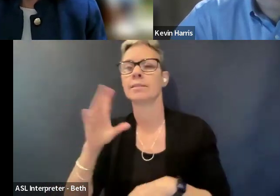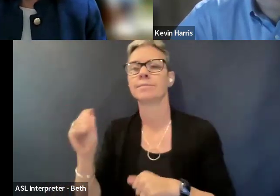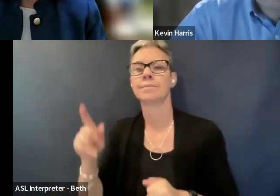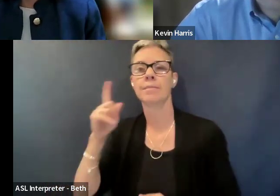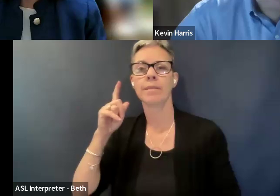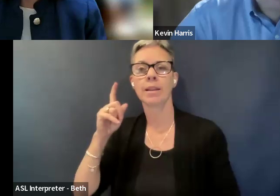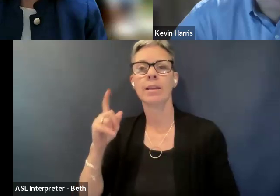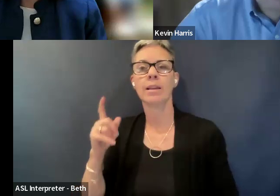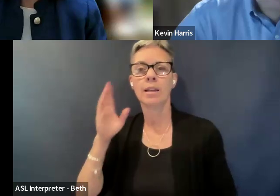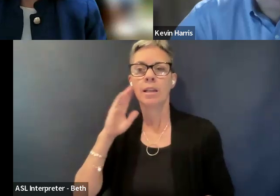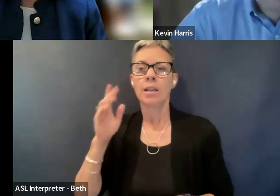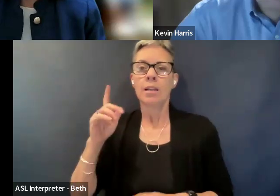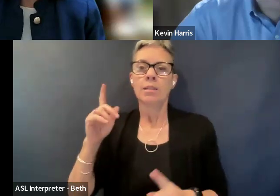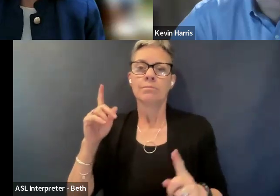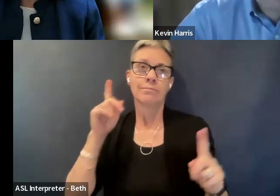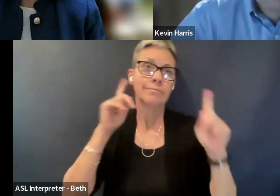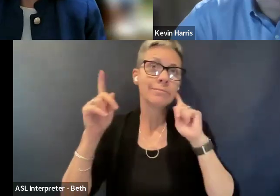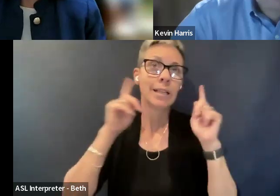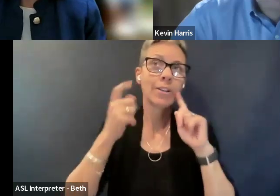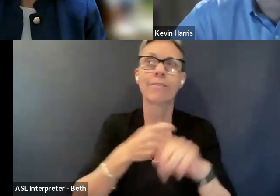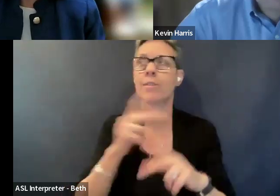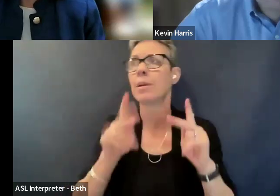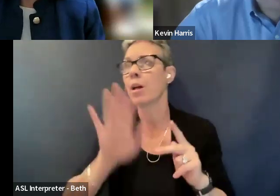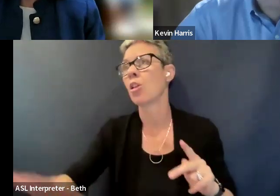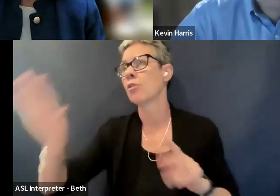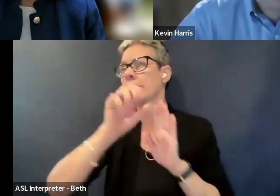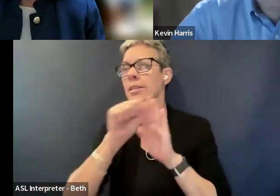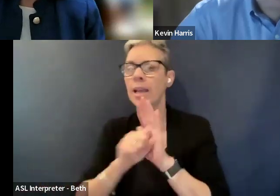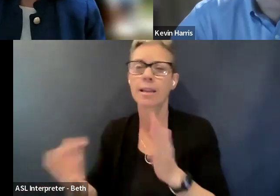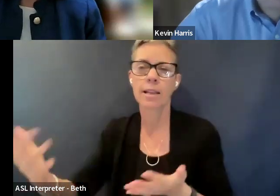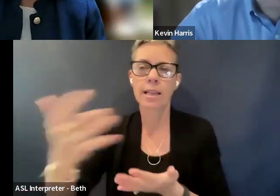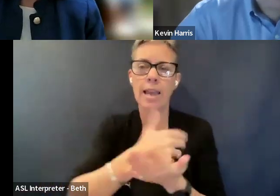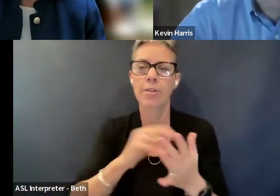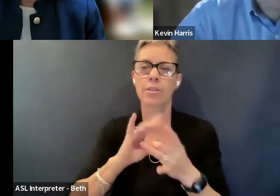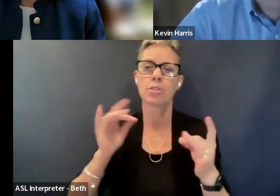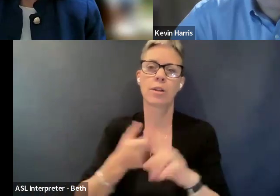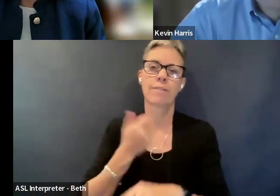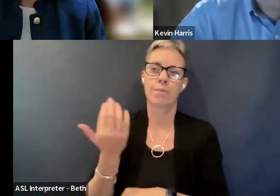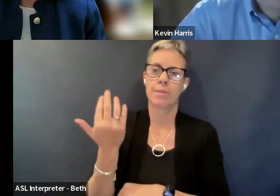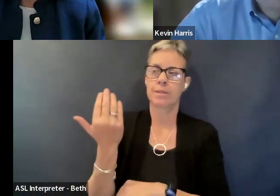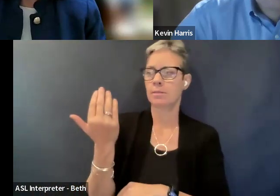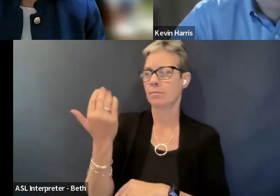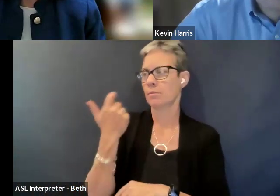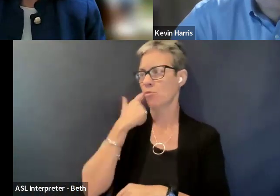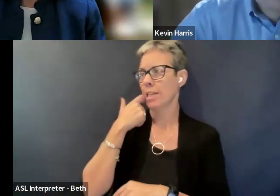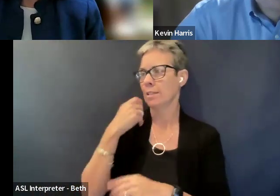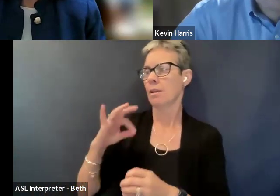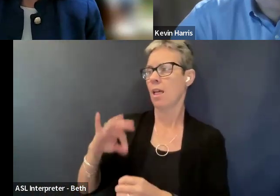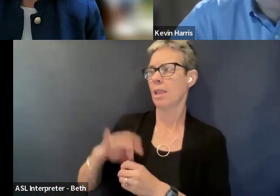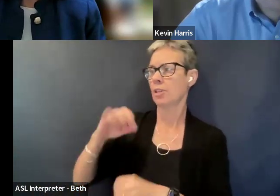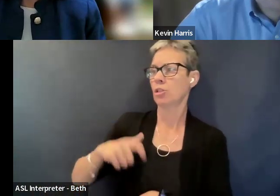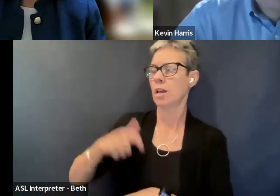we talk to around the state to get their stories from this past election and turn that into information